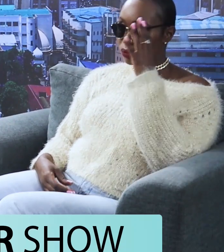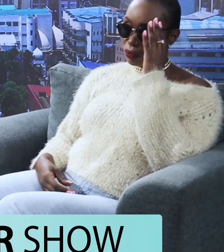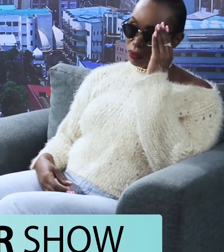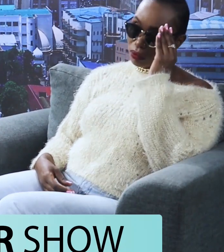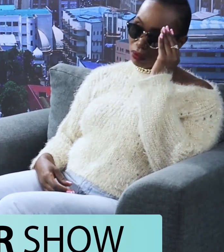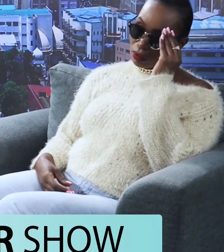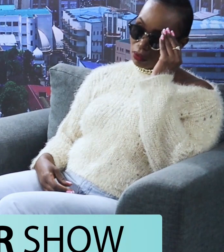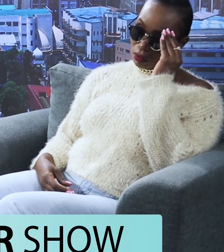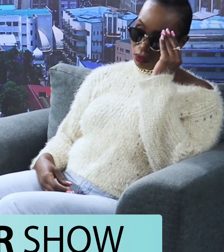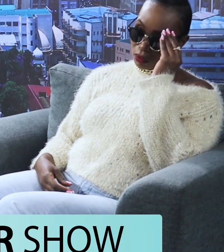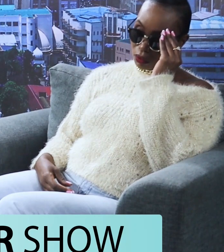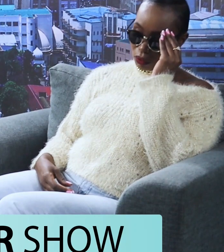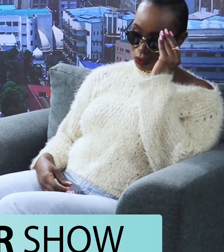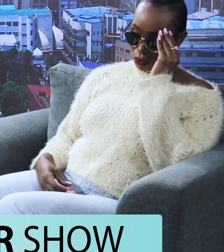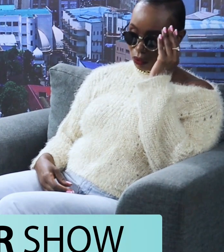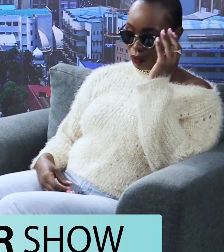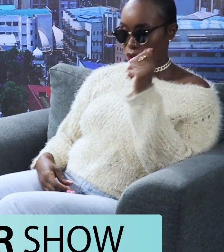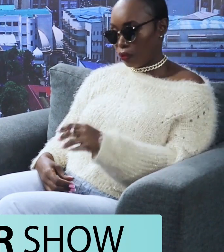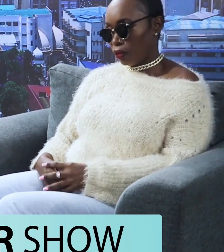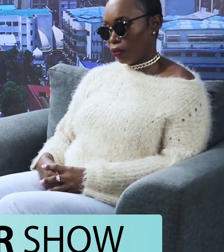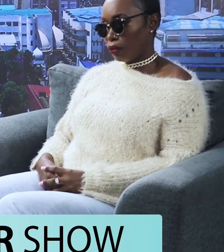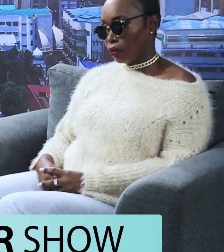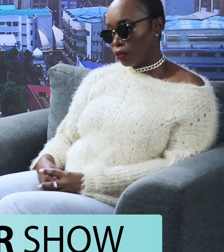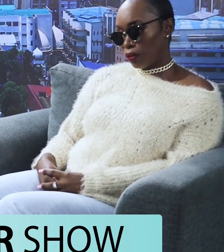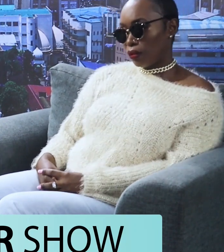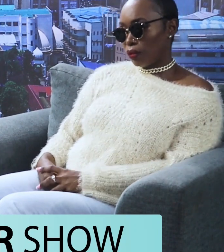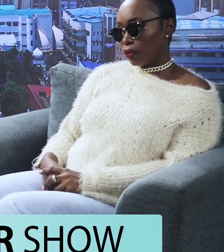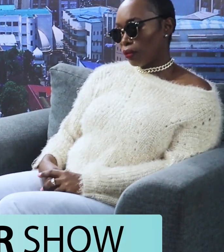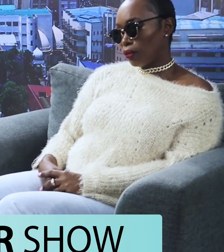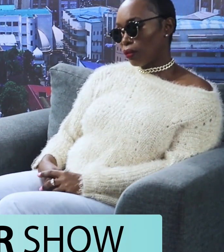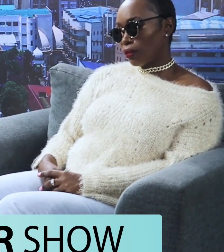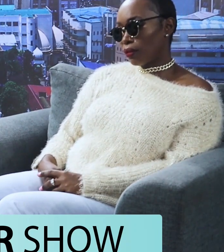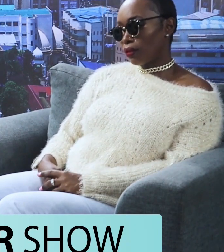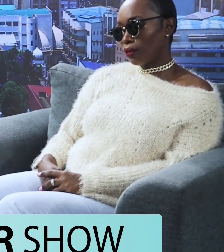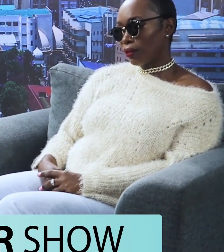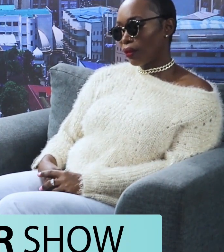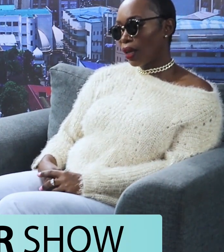when did you start fashion and when did you start your career? Yeah.